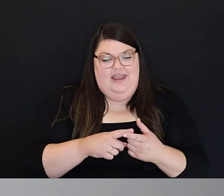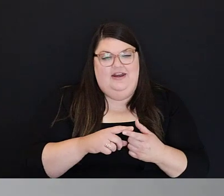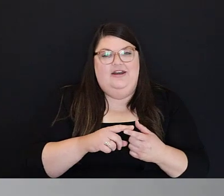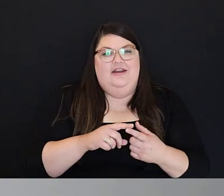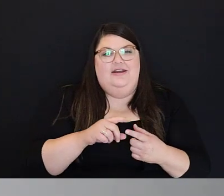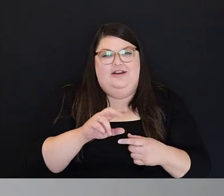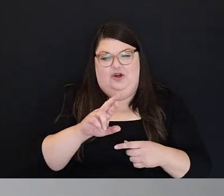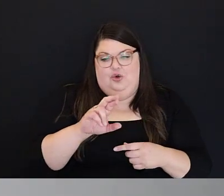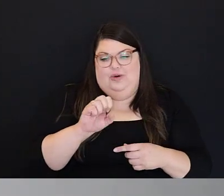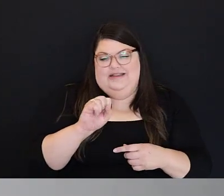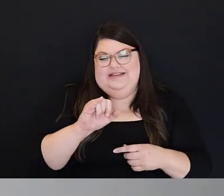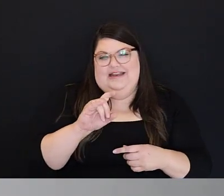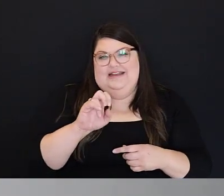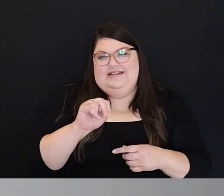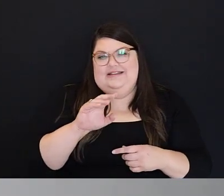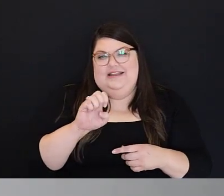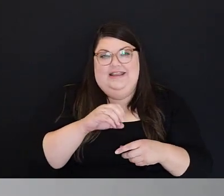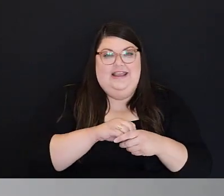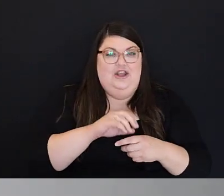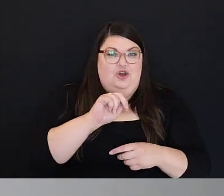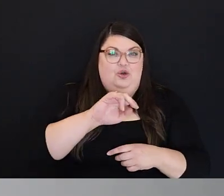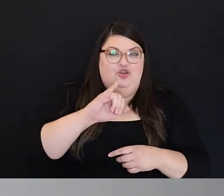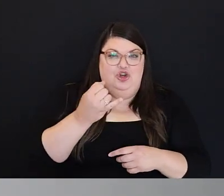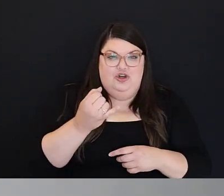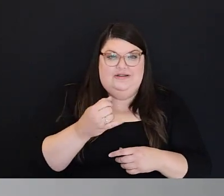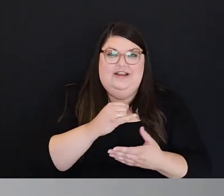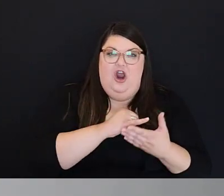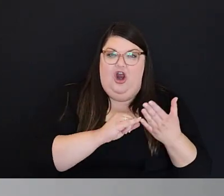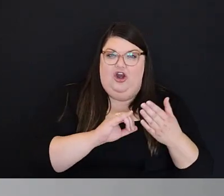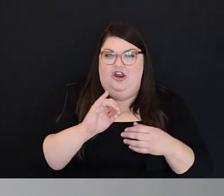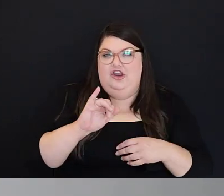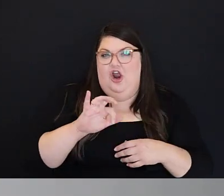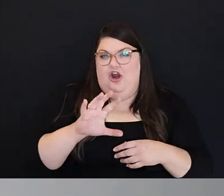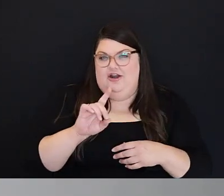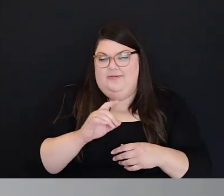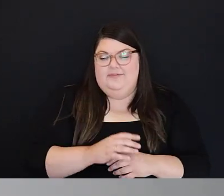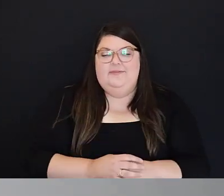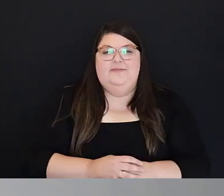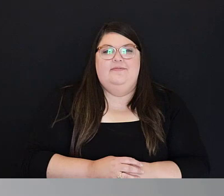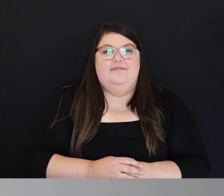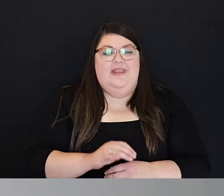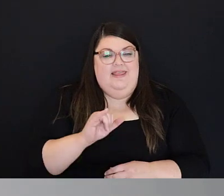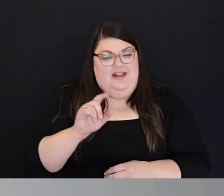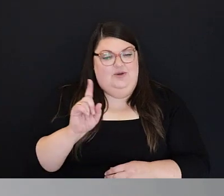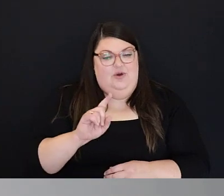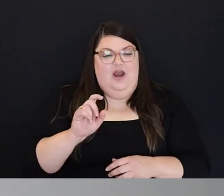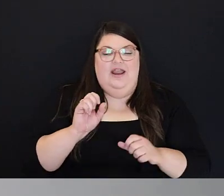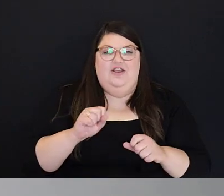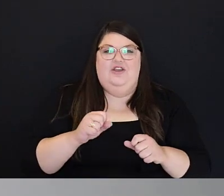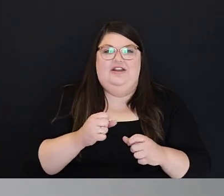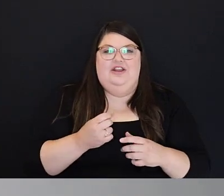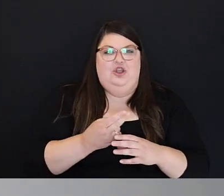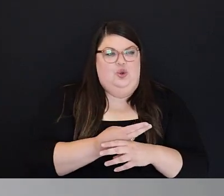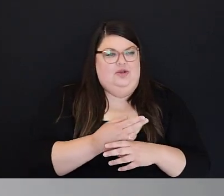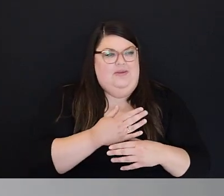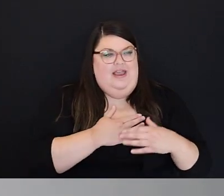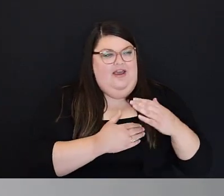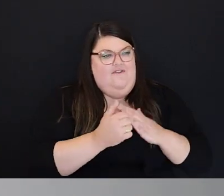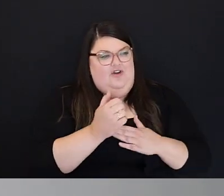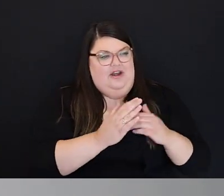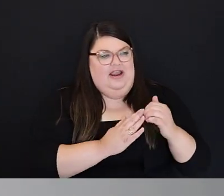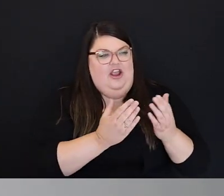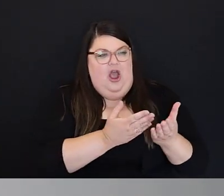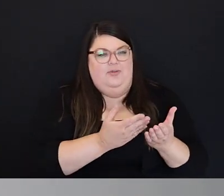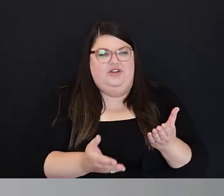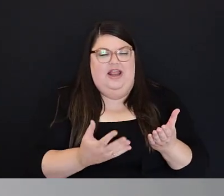in New Jersey at Art Yard, where I was able to almost take the comforting objects and embody